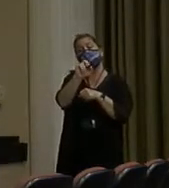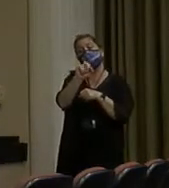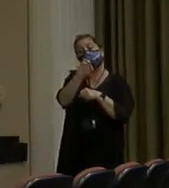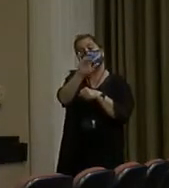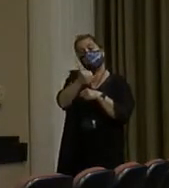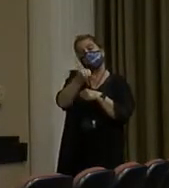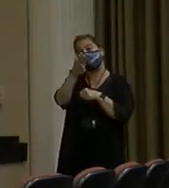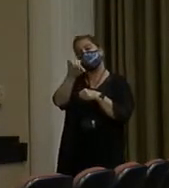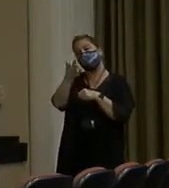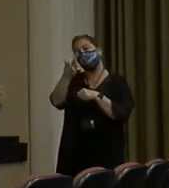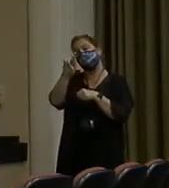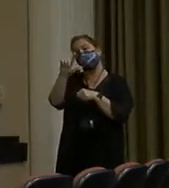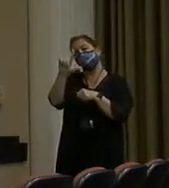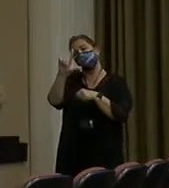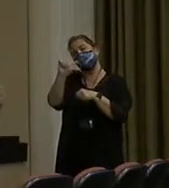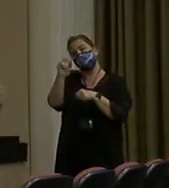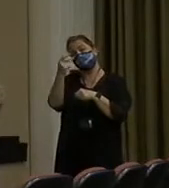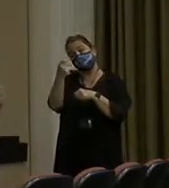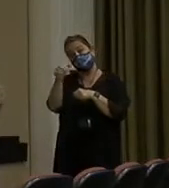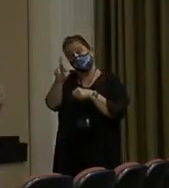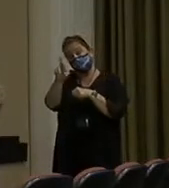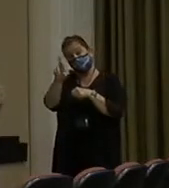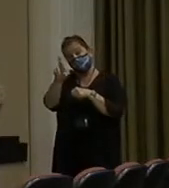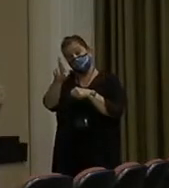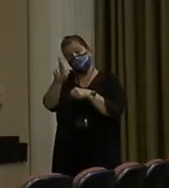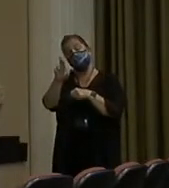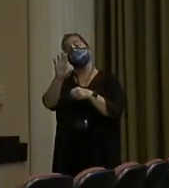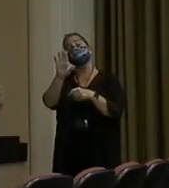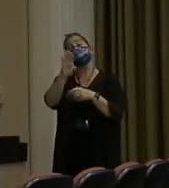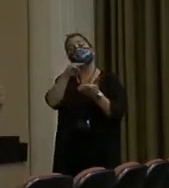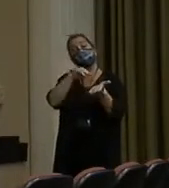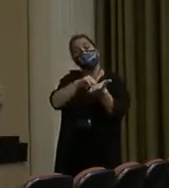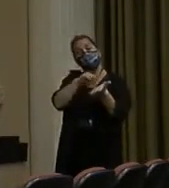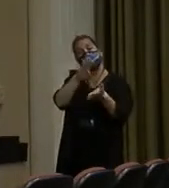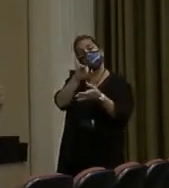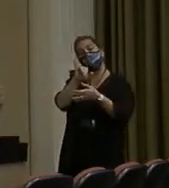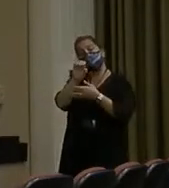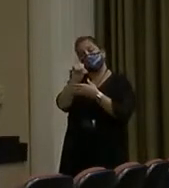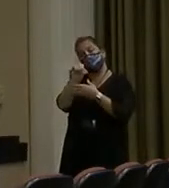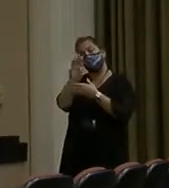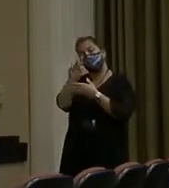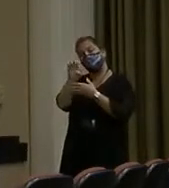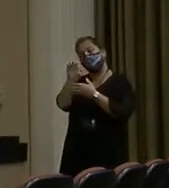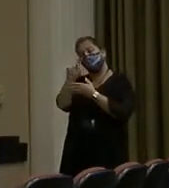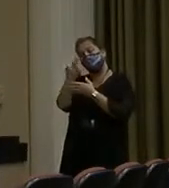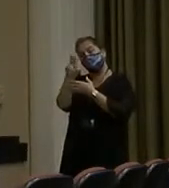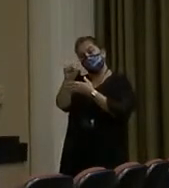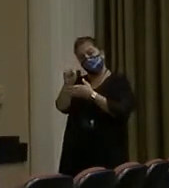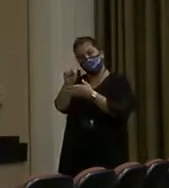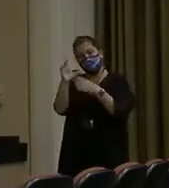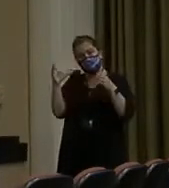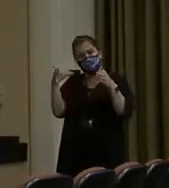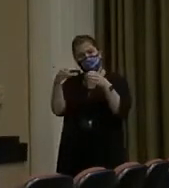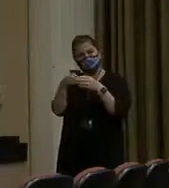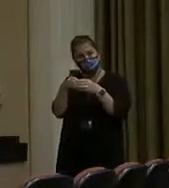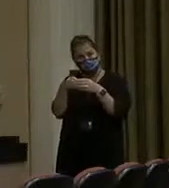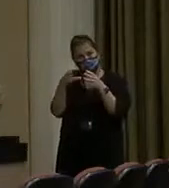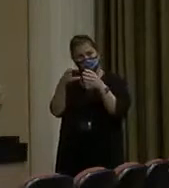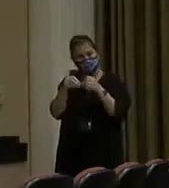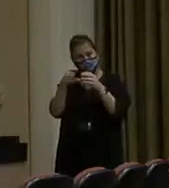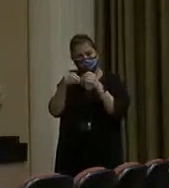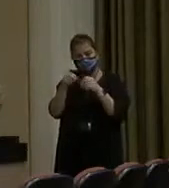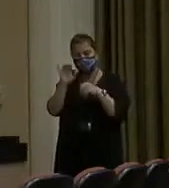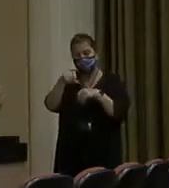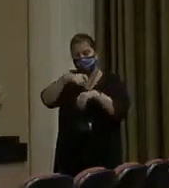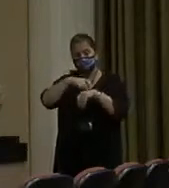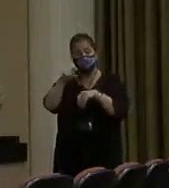the Empire State Bioethics Consortium during this time. And just as we were about to close, she came up with